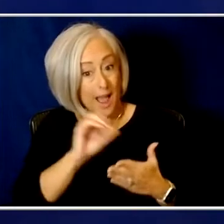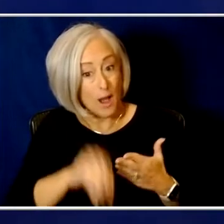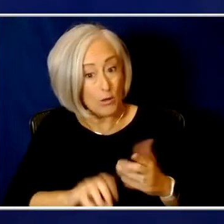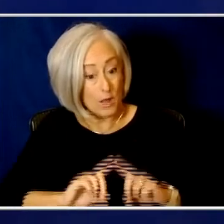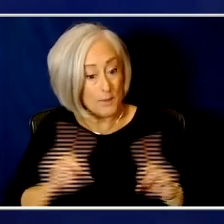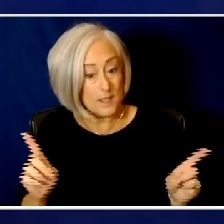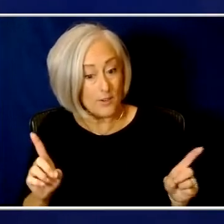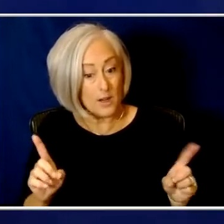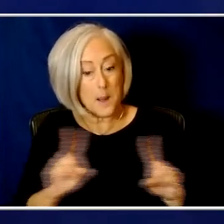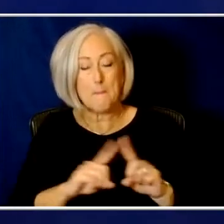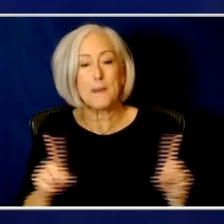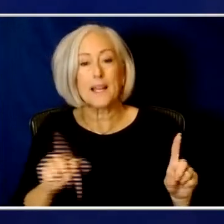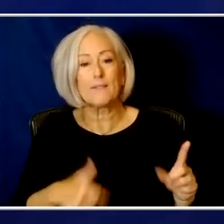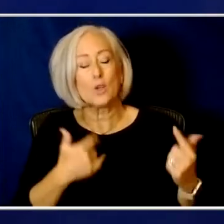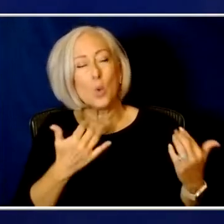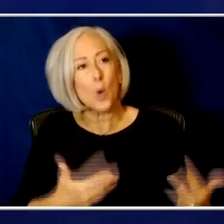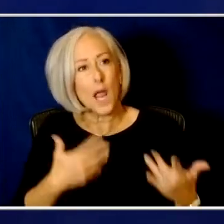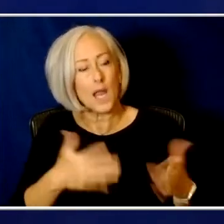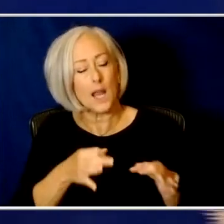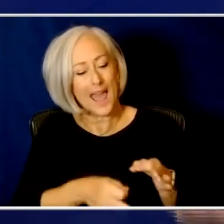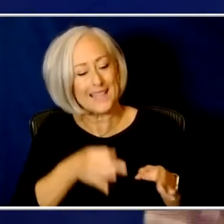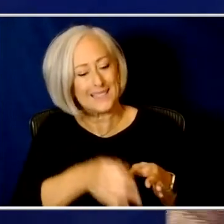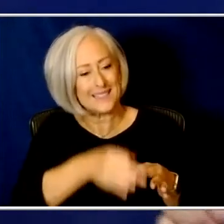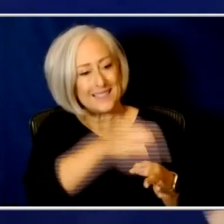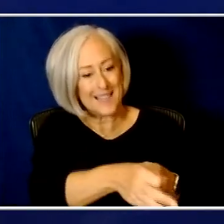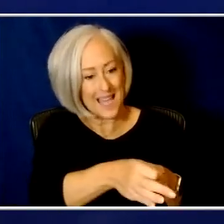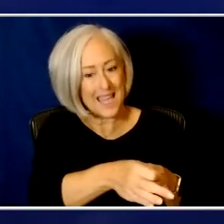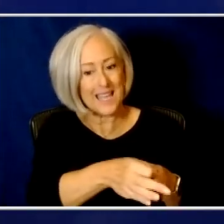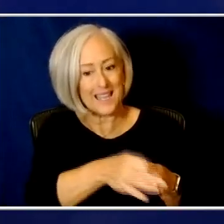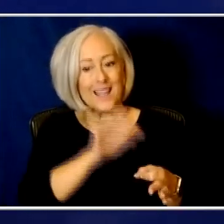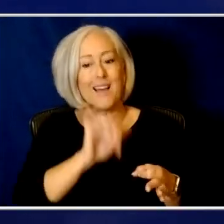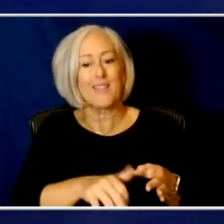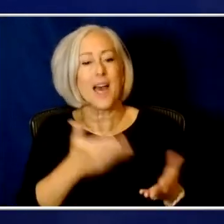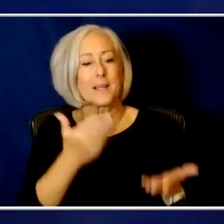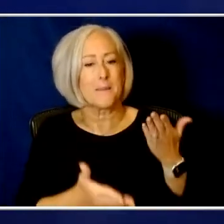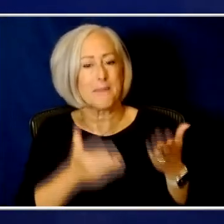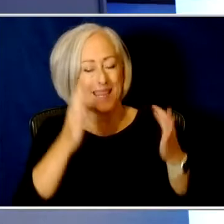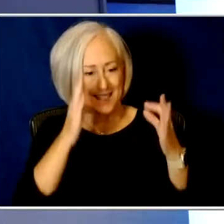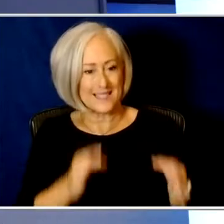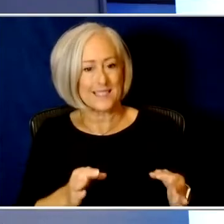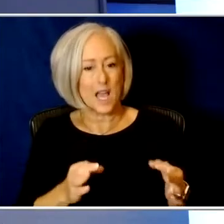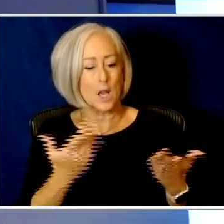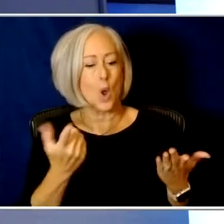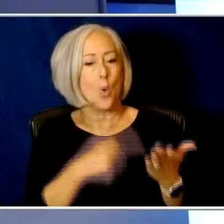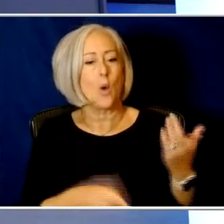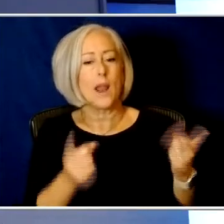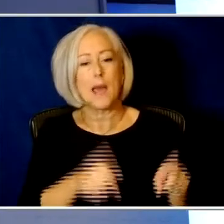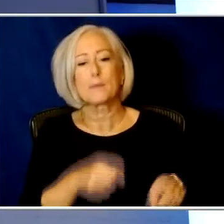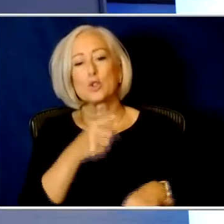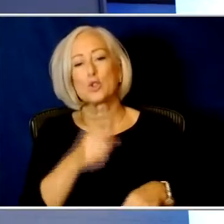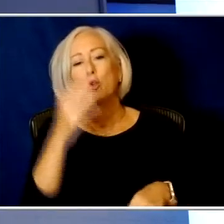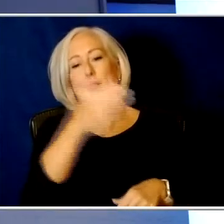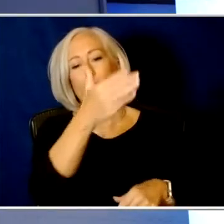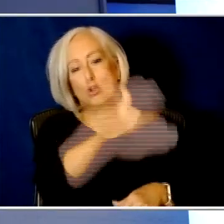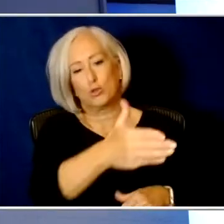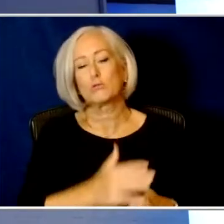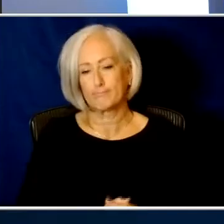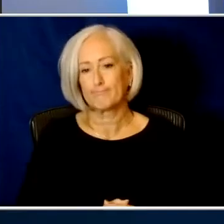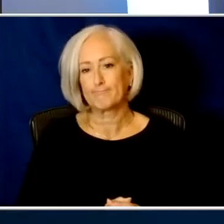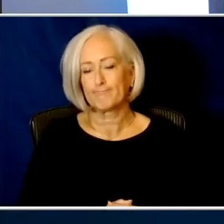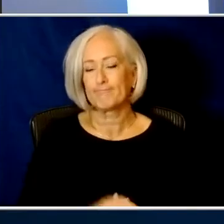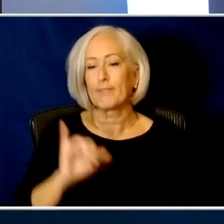of the tumor with early detection is probably the way to go. And I would say to our audience out there, don't